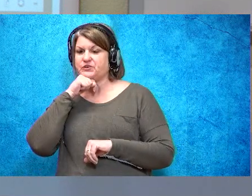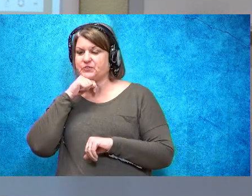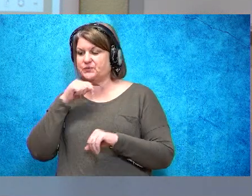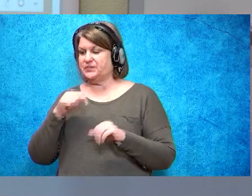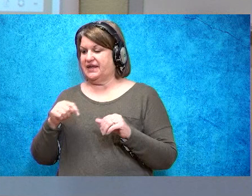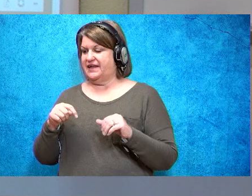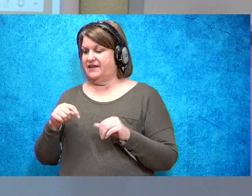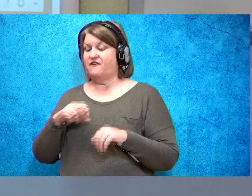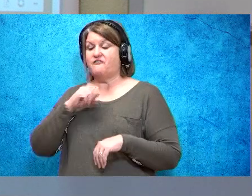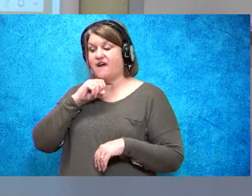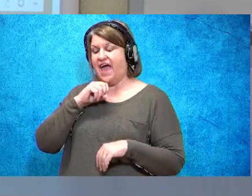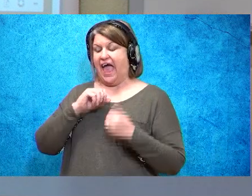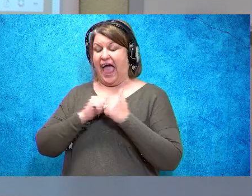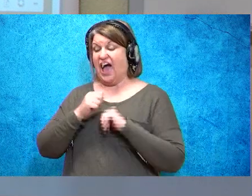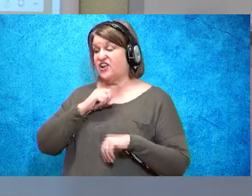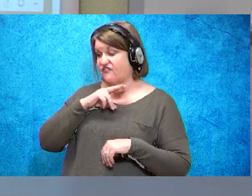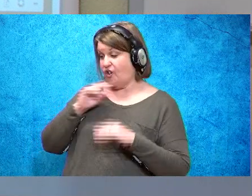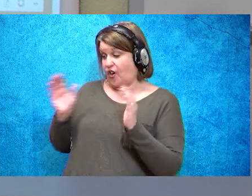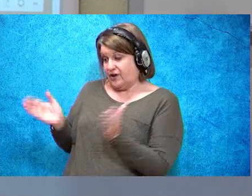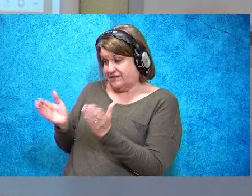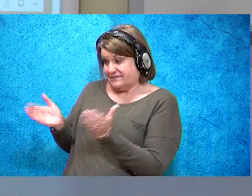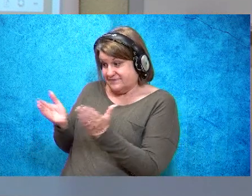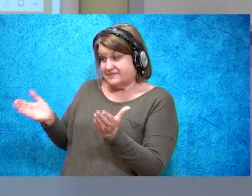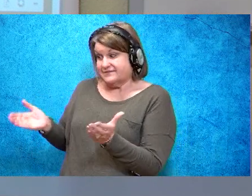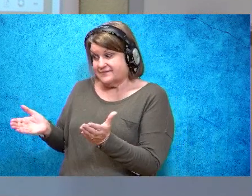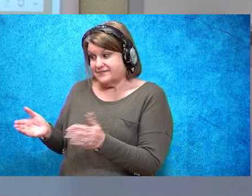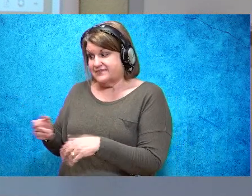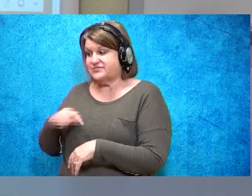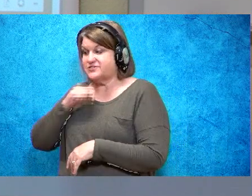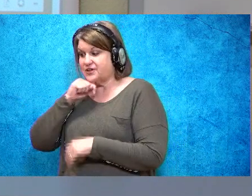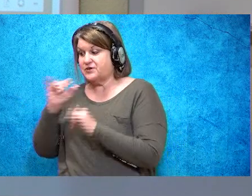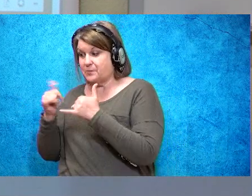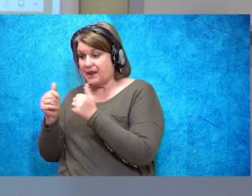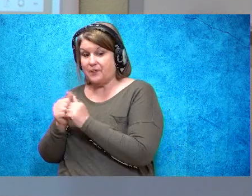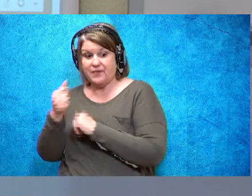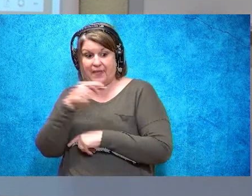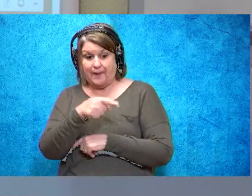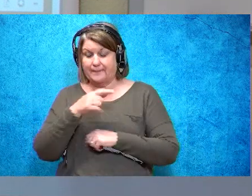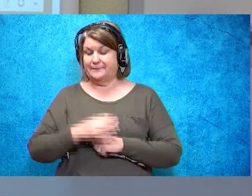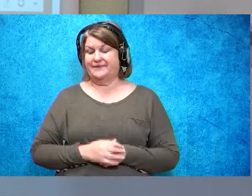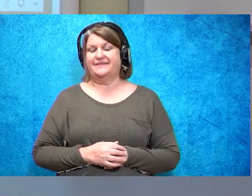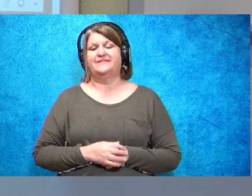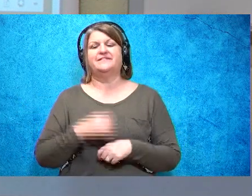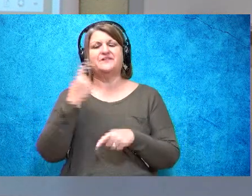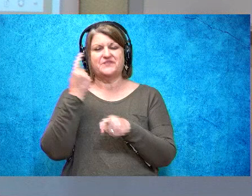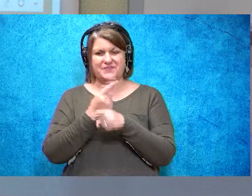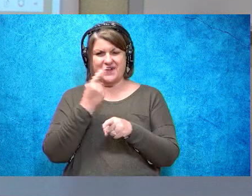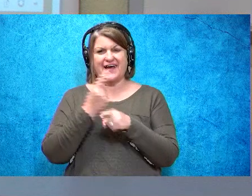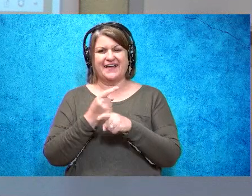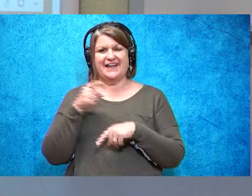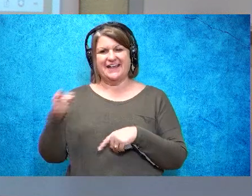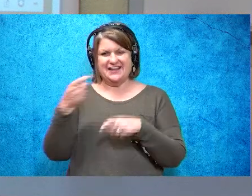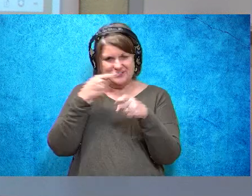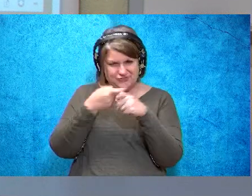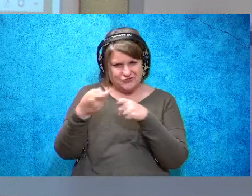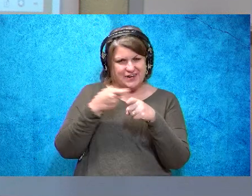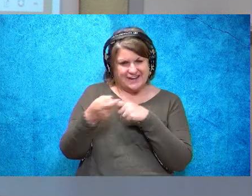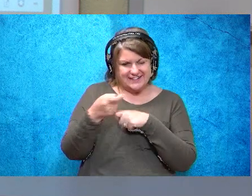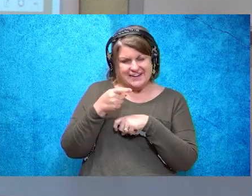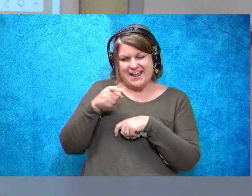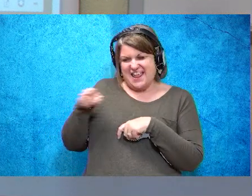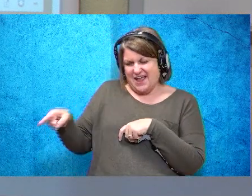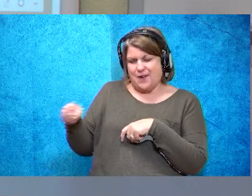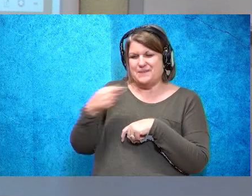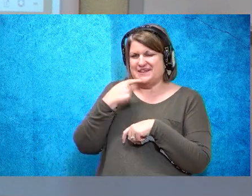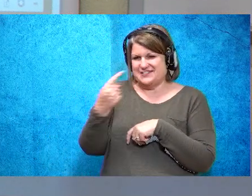What did Frog do to get Toad to play with him? That's right, he tricked him and